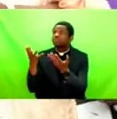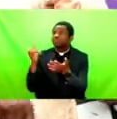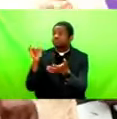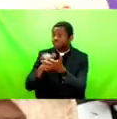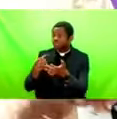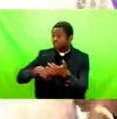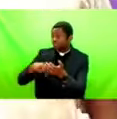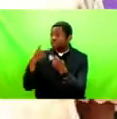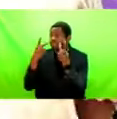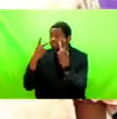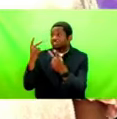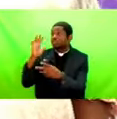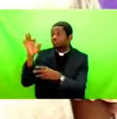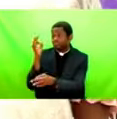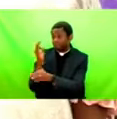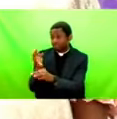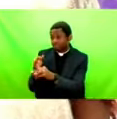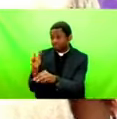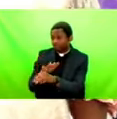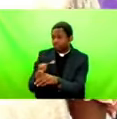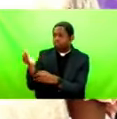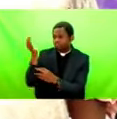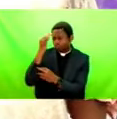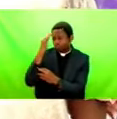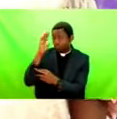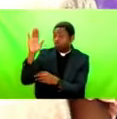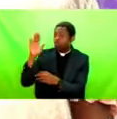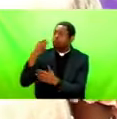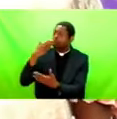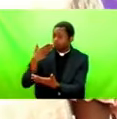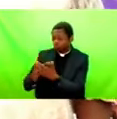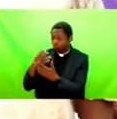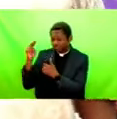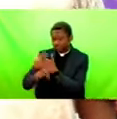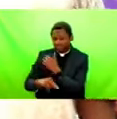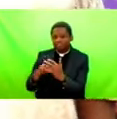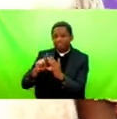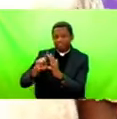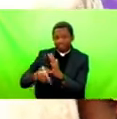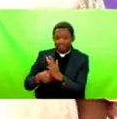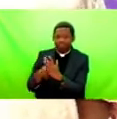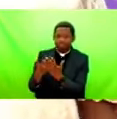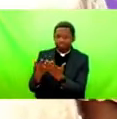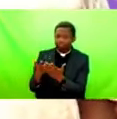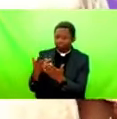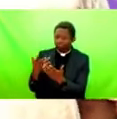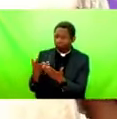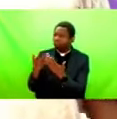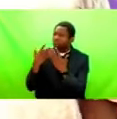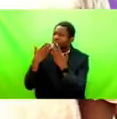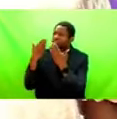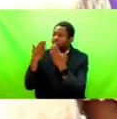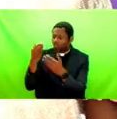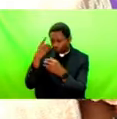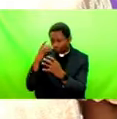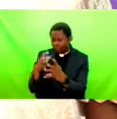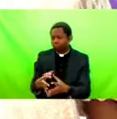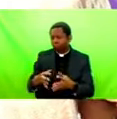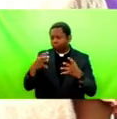faithfulness, acknowledged his goodness, and bless and thank him for the multitude of his